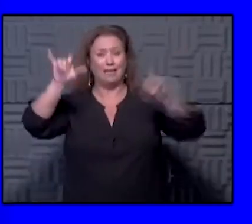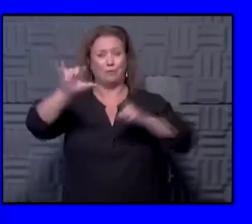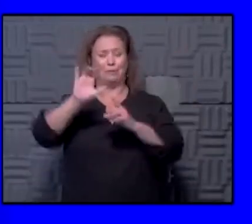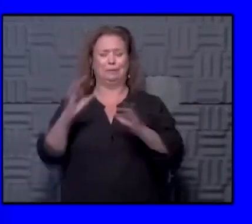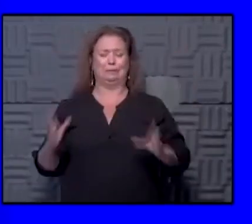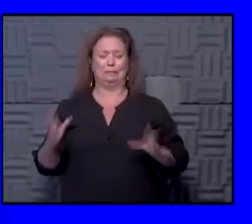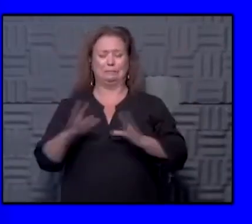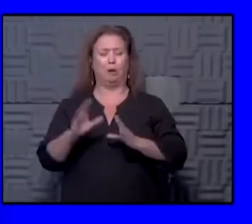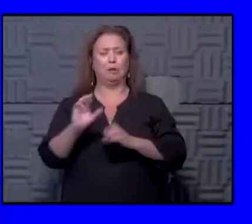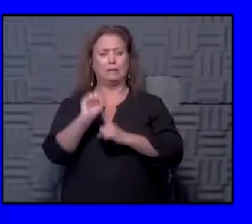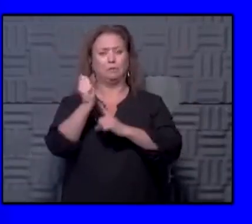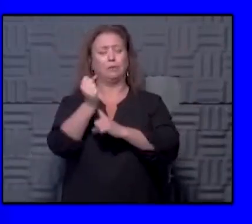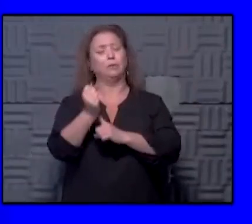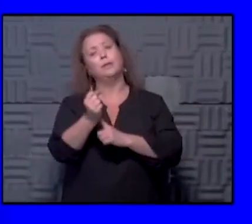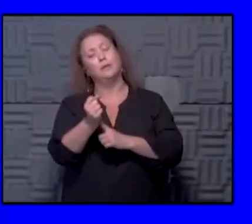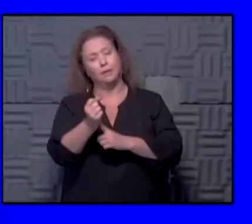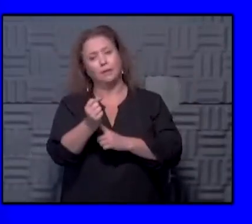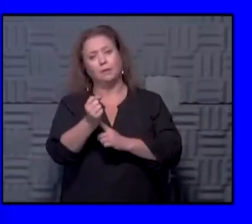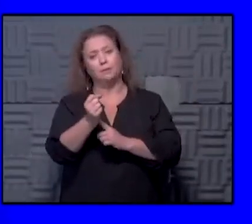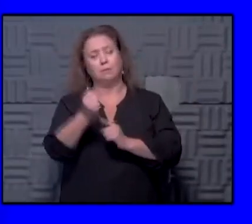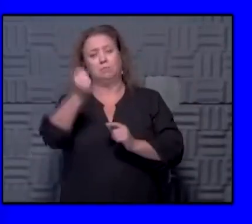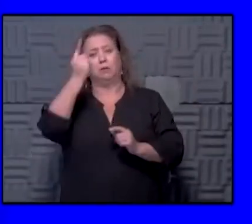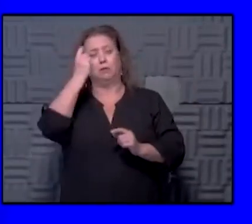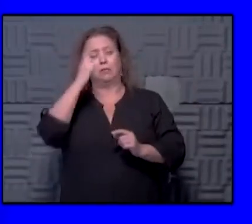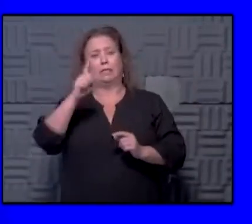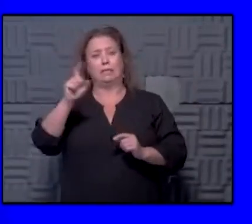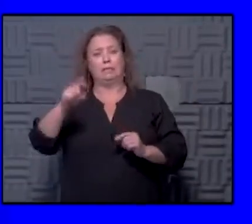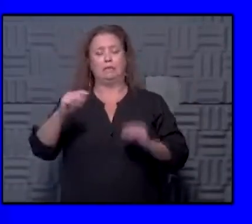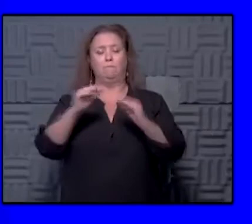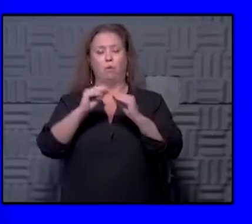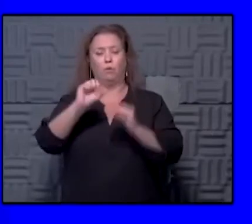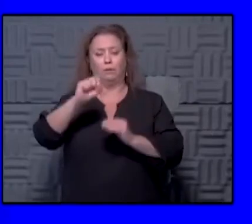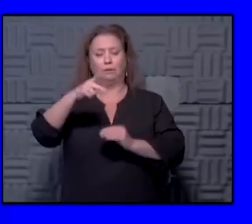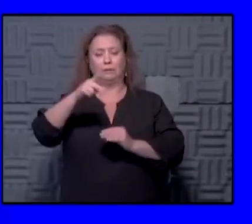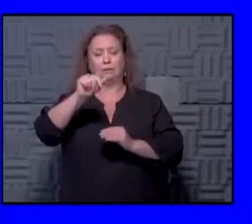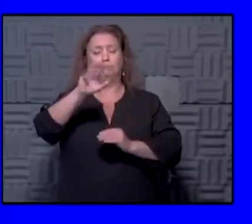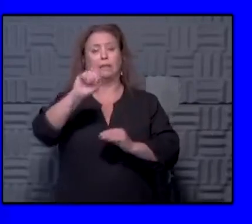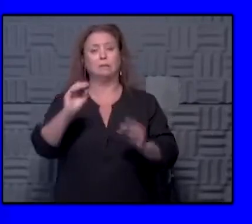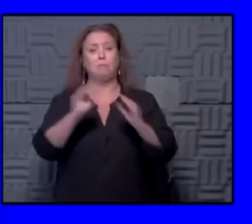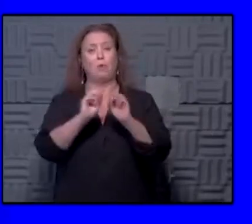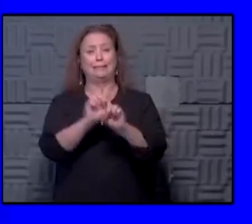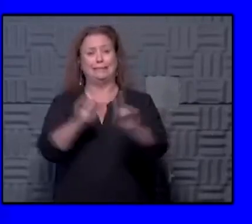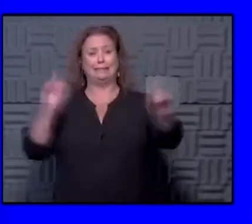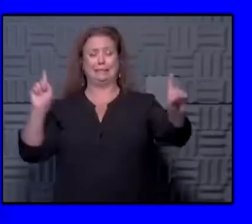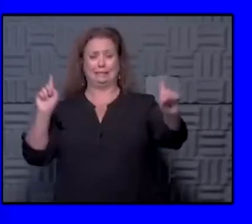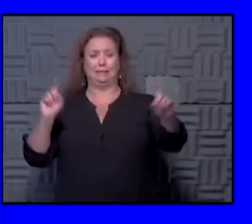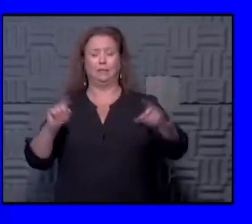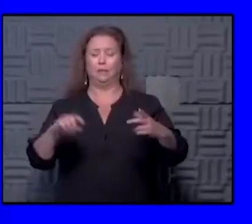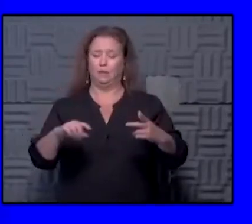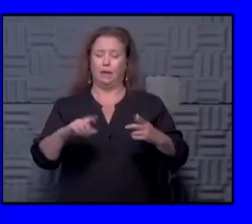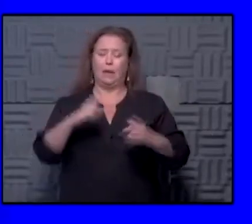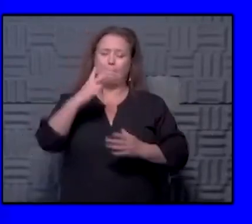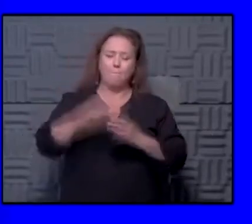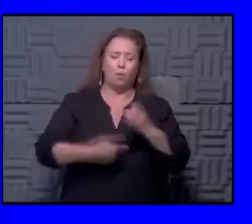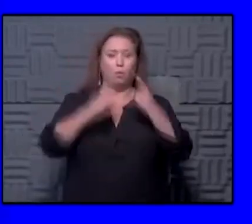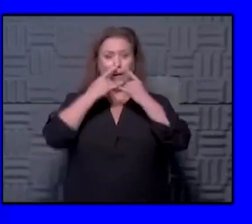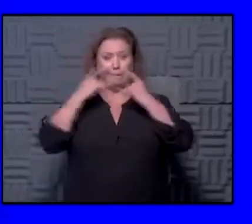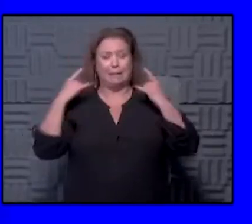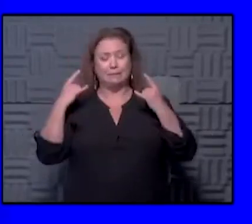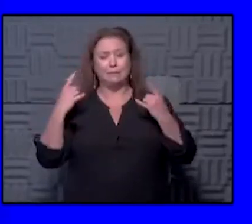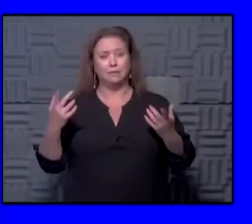small settings. But that doesn't take away the need for more space is better, more distance is better, and both parties wearing the